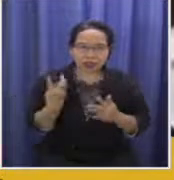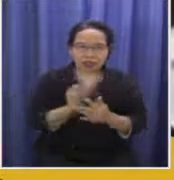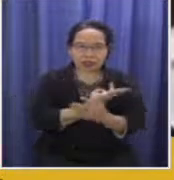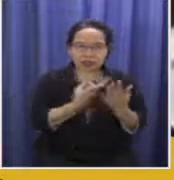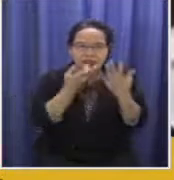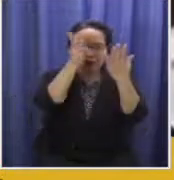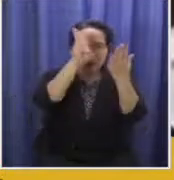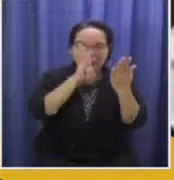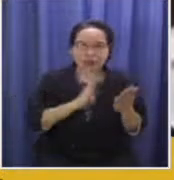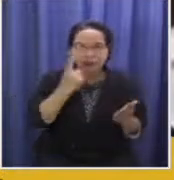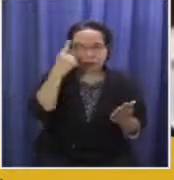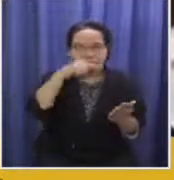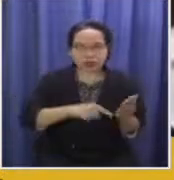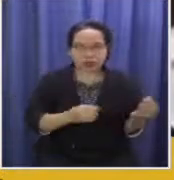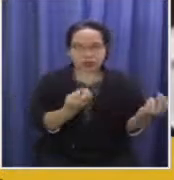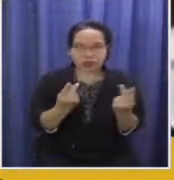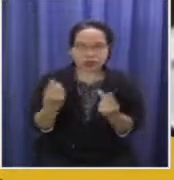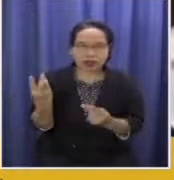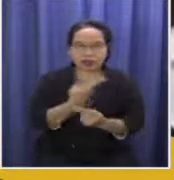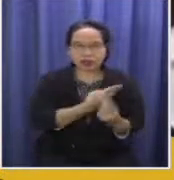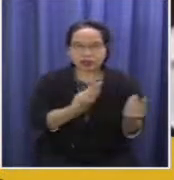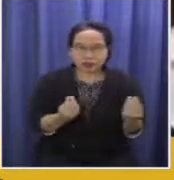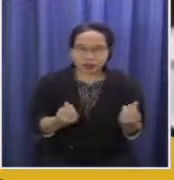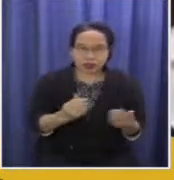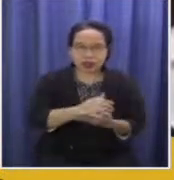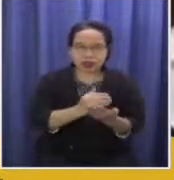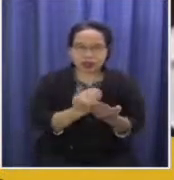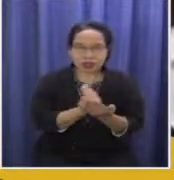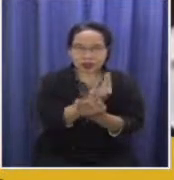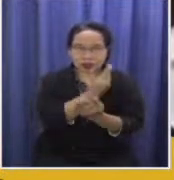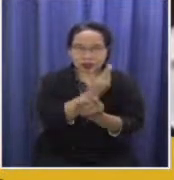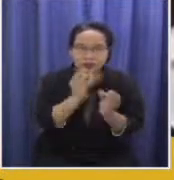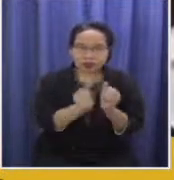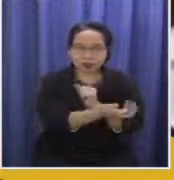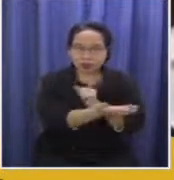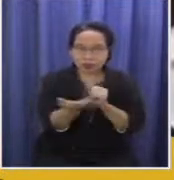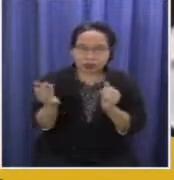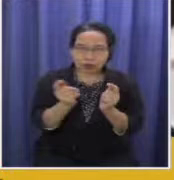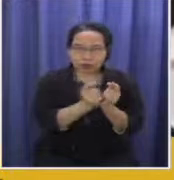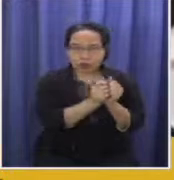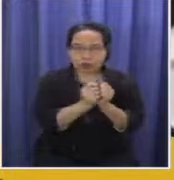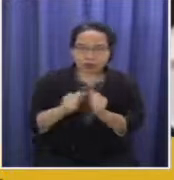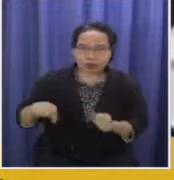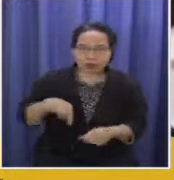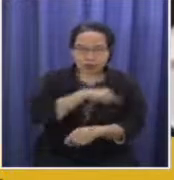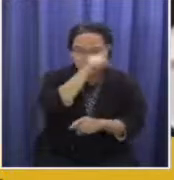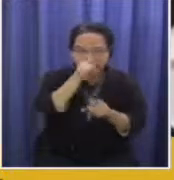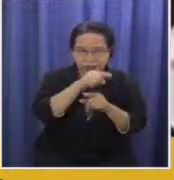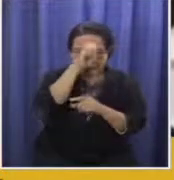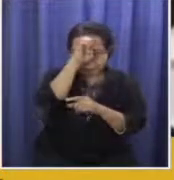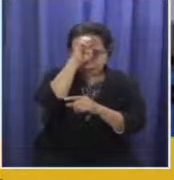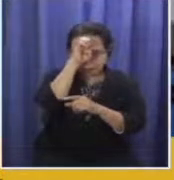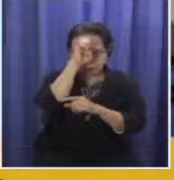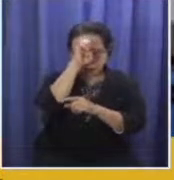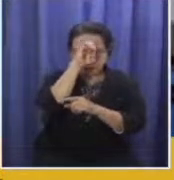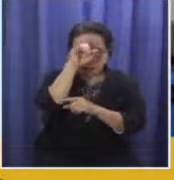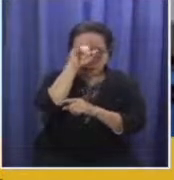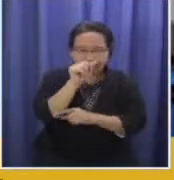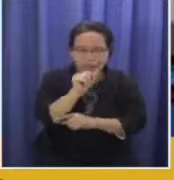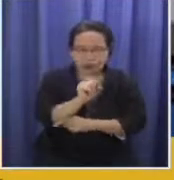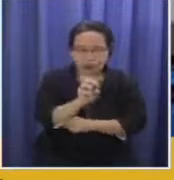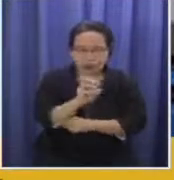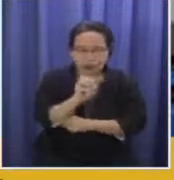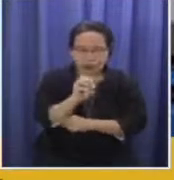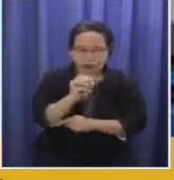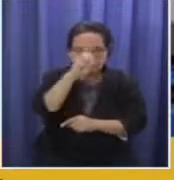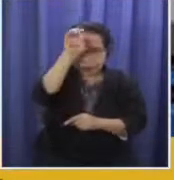this opportunity that we will be able to share our faith with you. Together with us is Brother Eli Soriano. Brother Eli, a pleasant evening